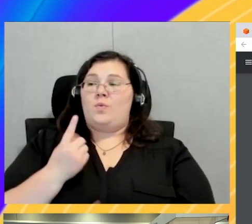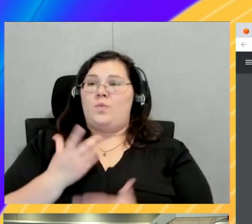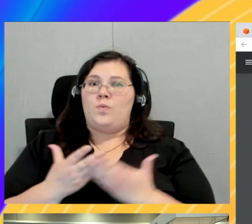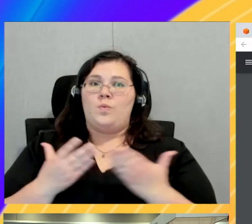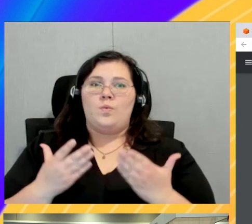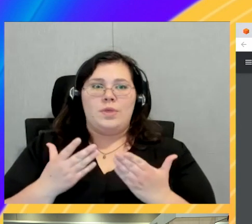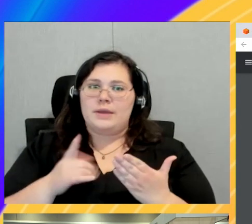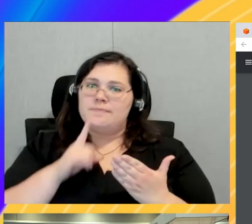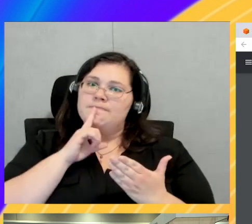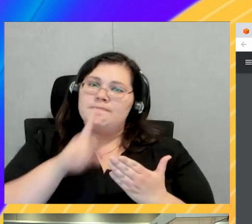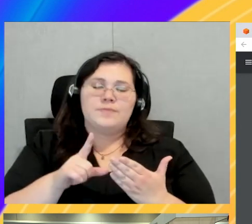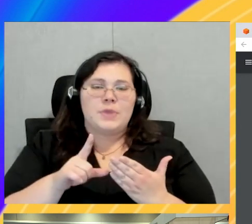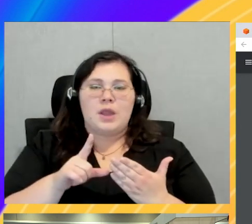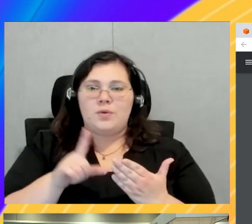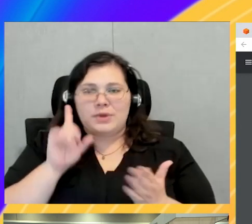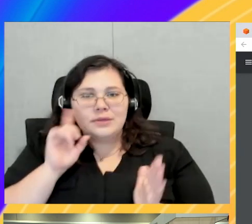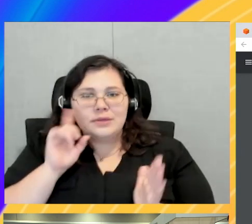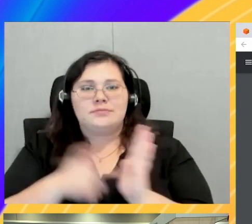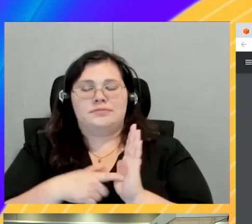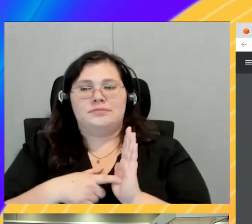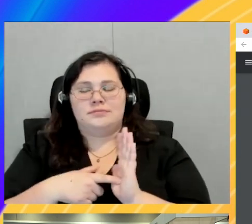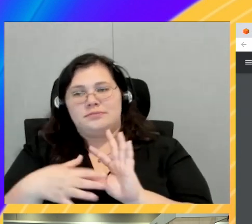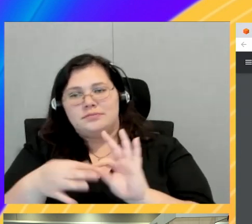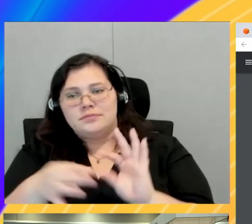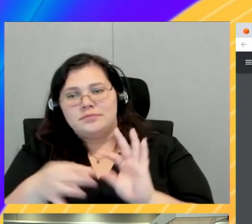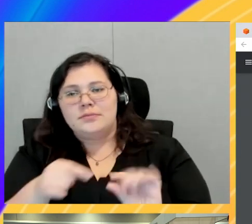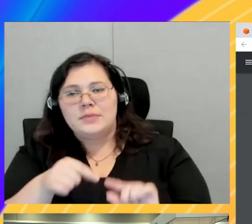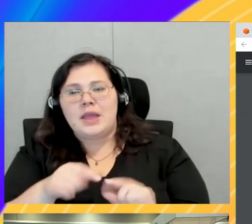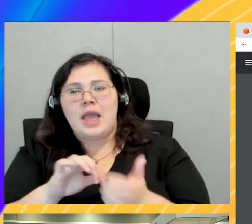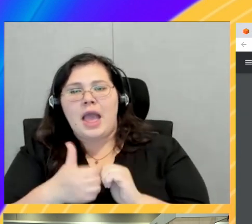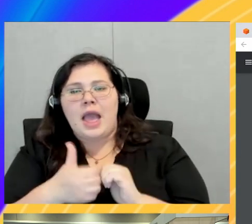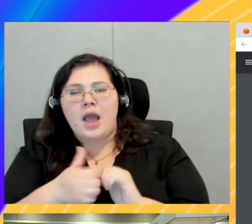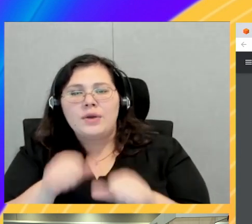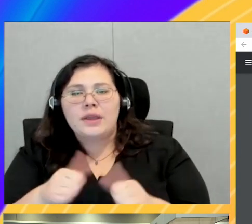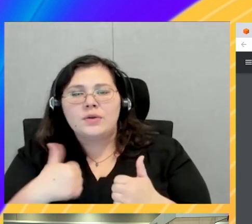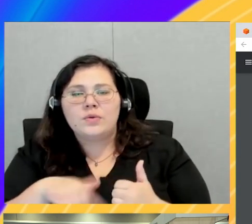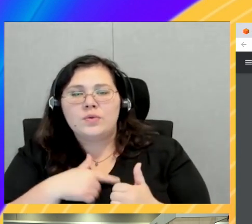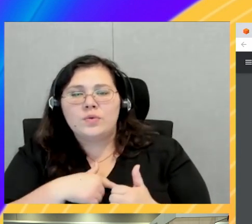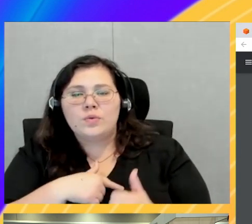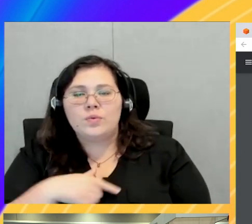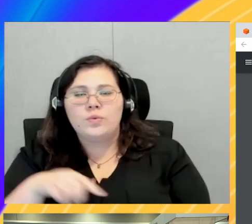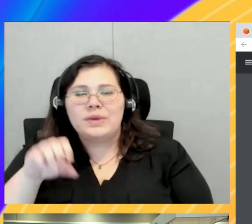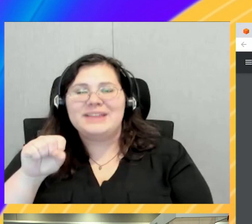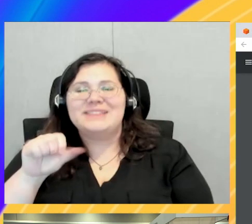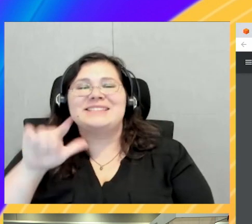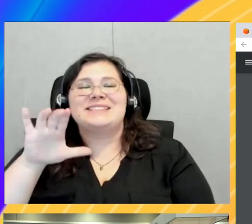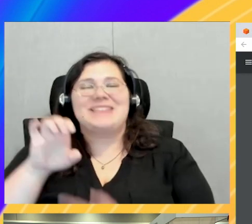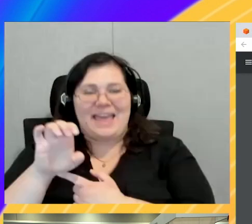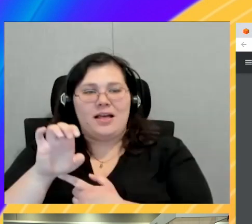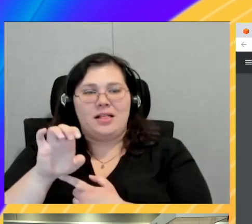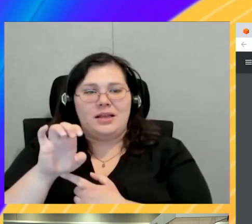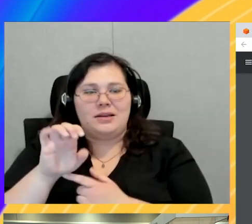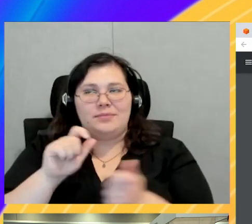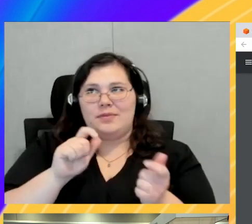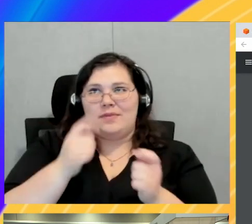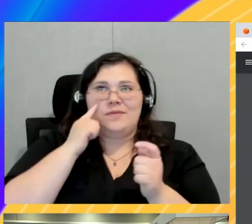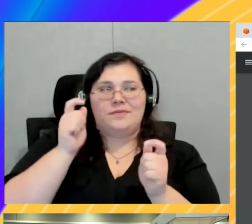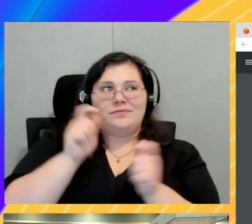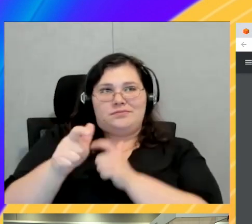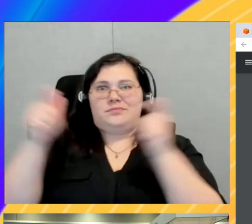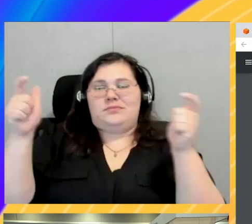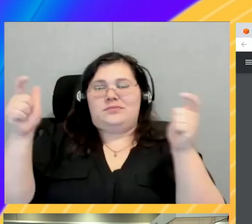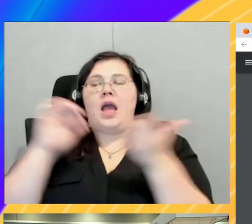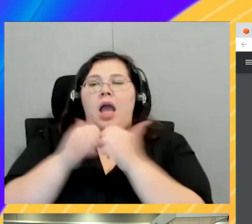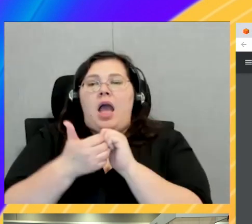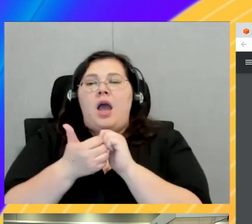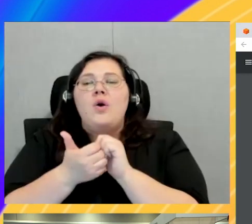to security is how can we scale it? And there it is, security governance at scale. Yeah, and even auditing accounts and environments. So